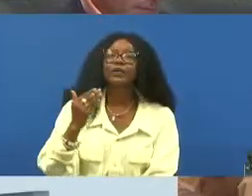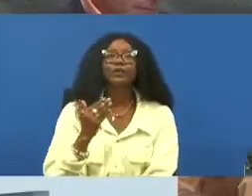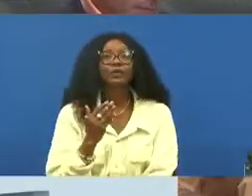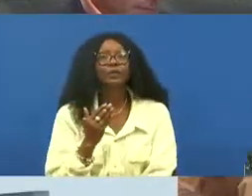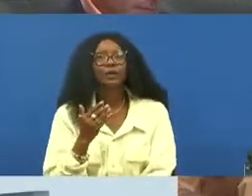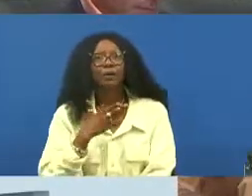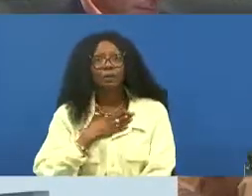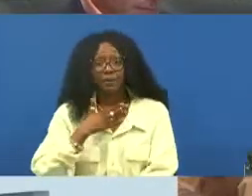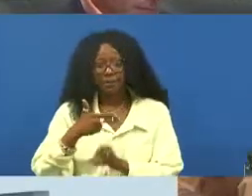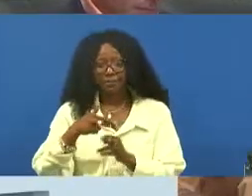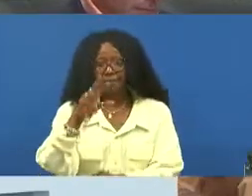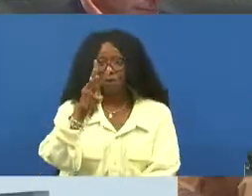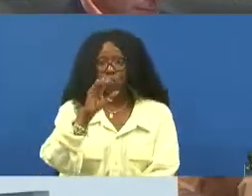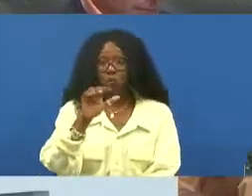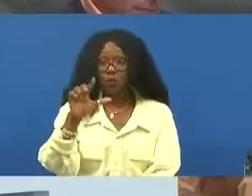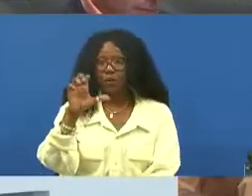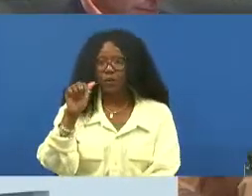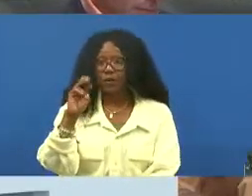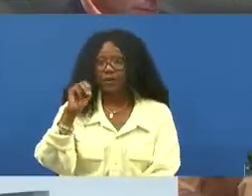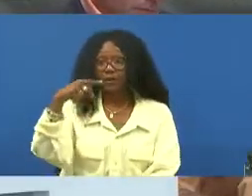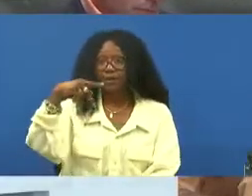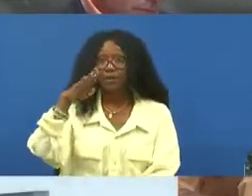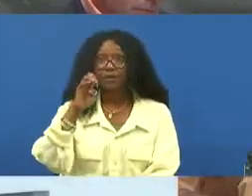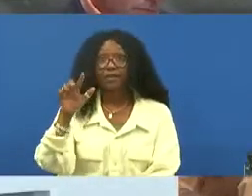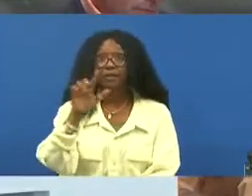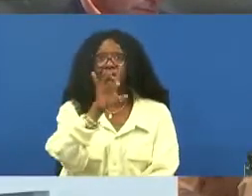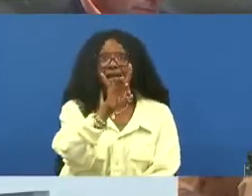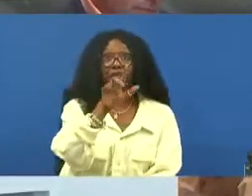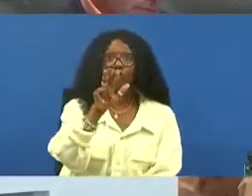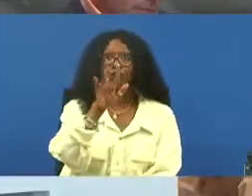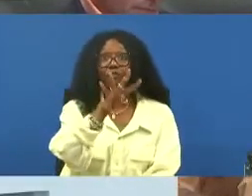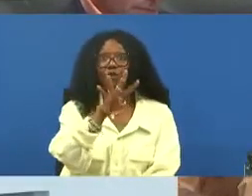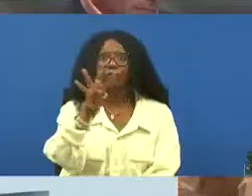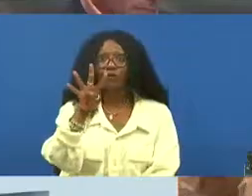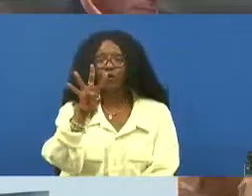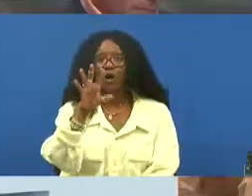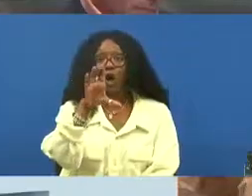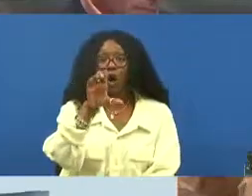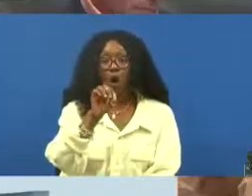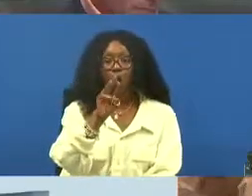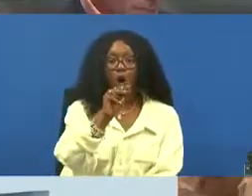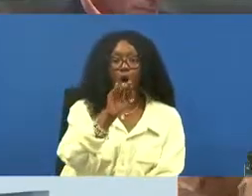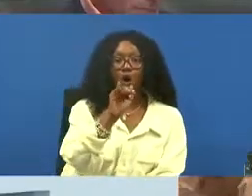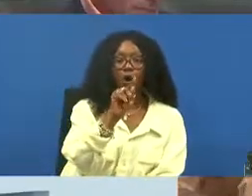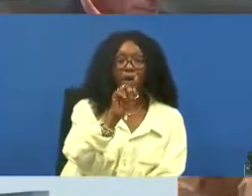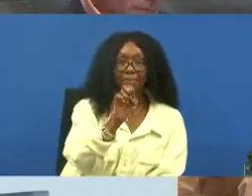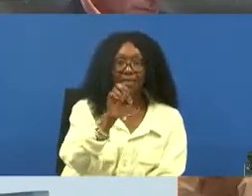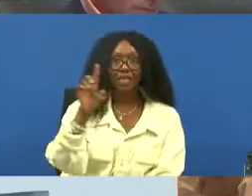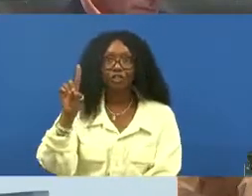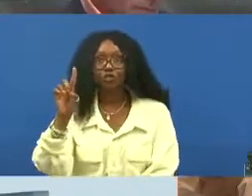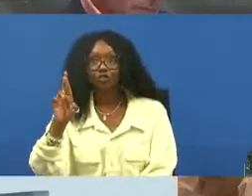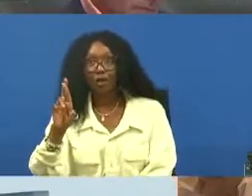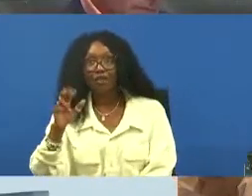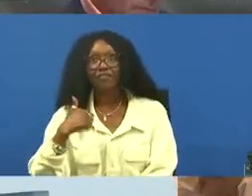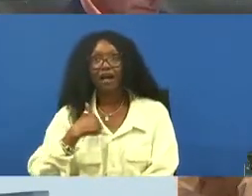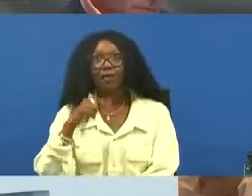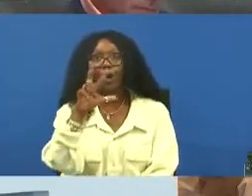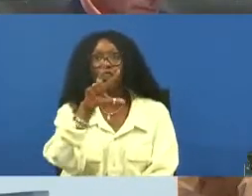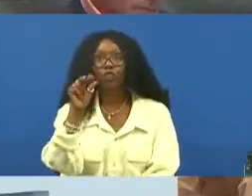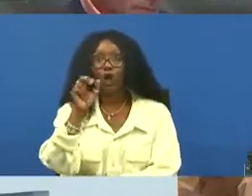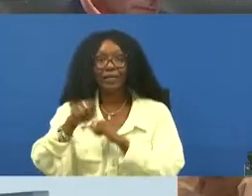is Will Campbell. I'm a resident at 8344 Comet Drive. I'm also a 30-year